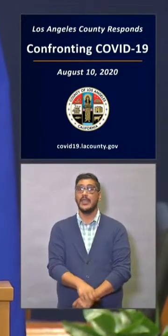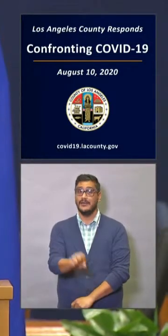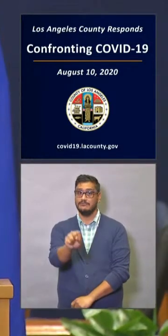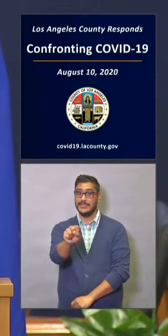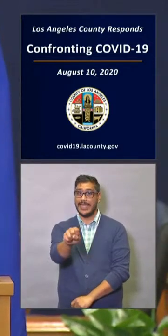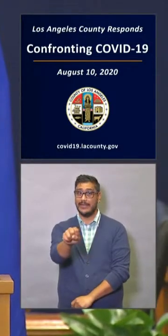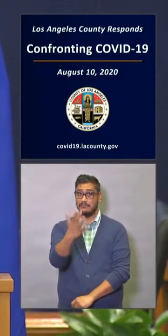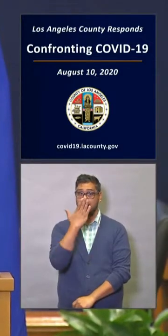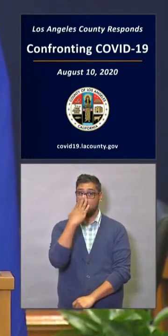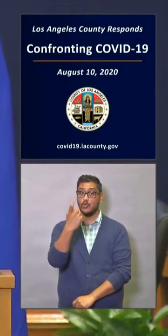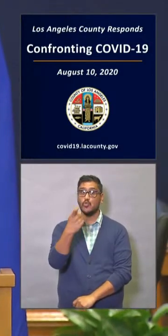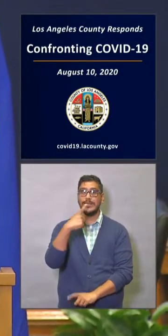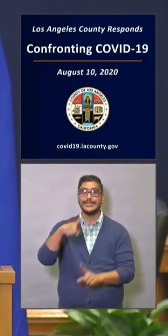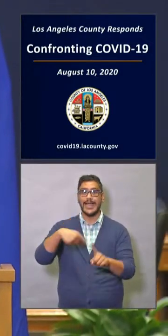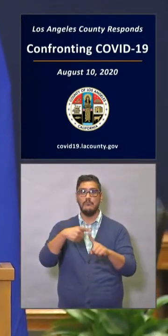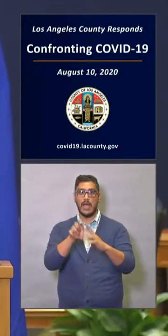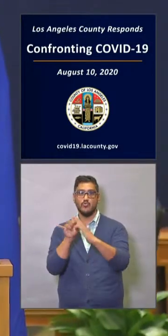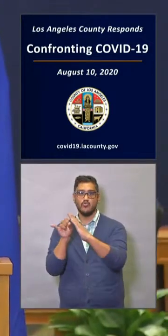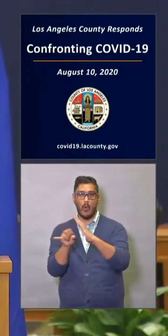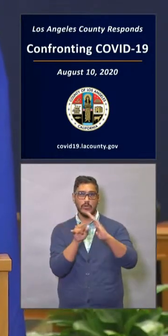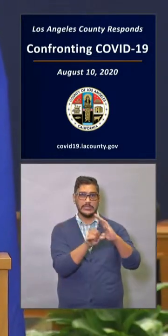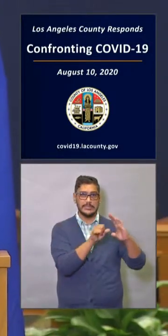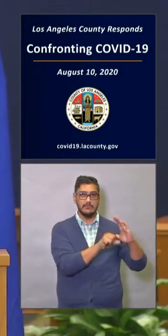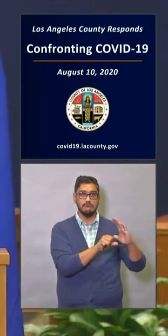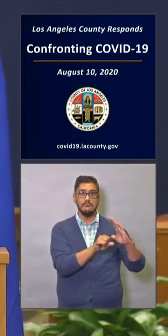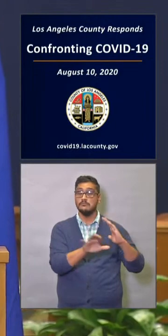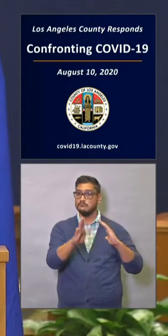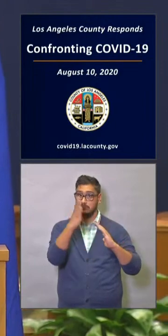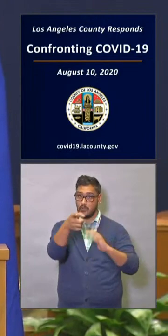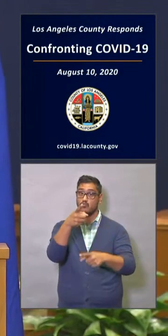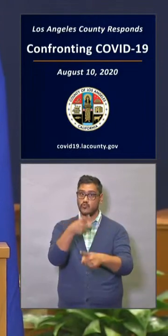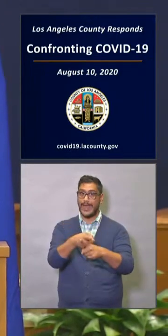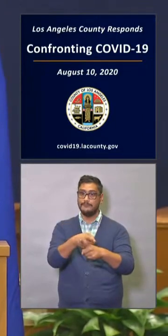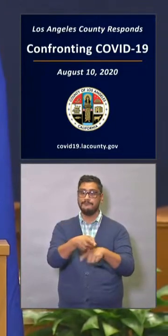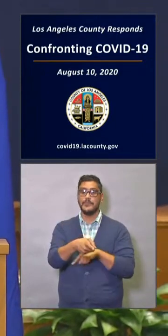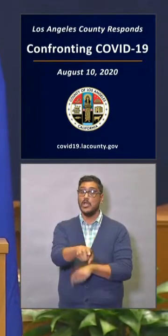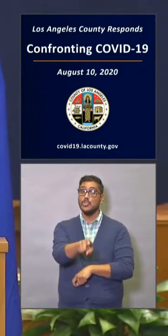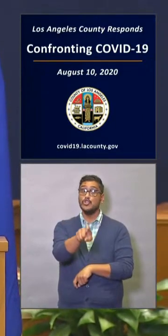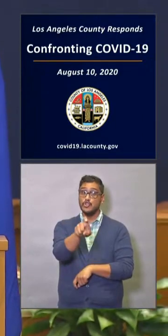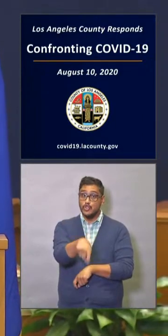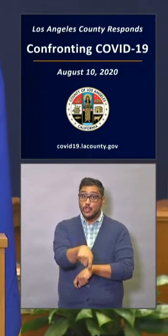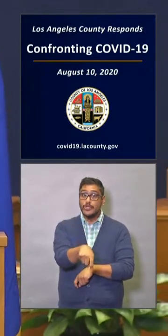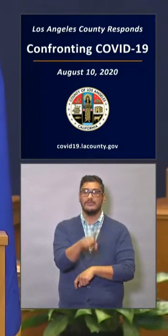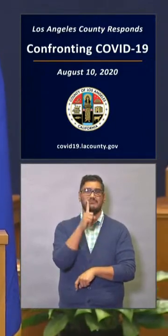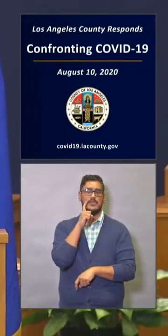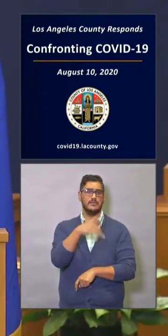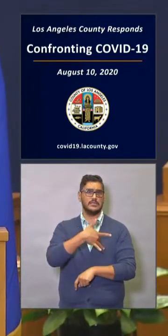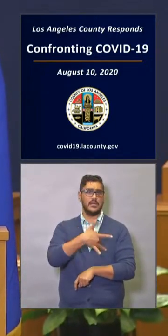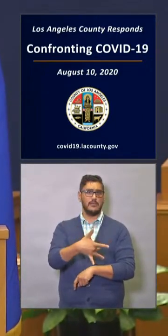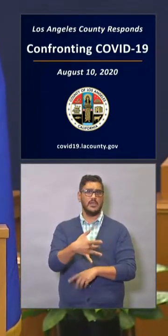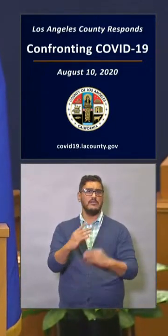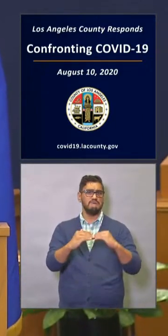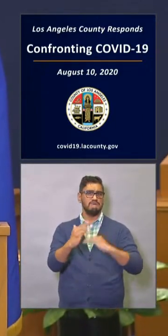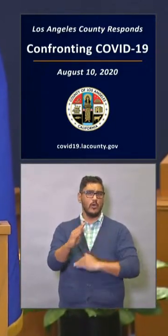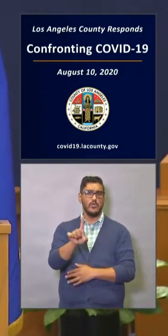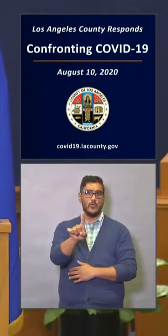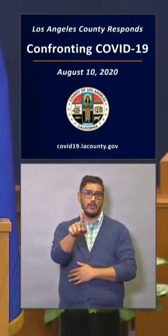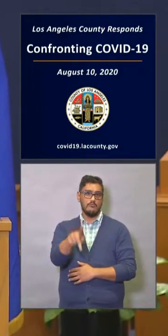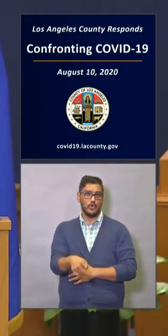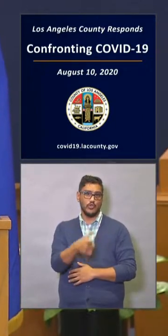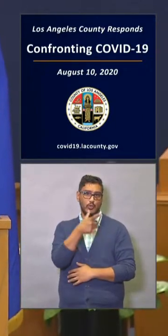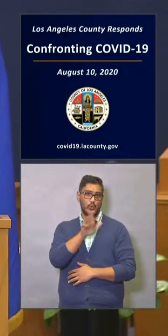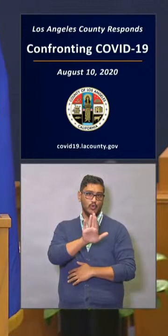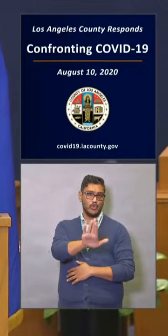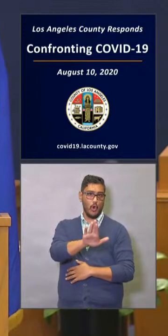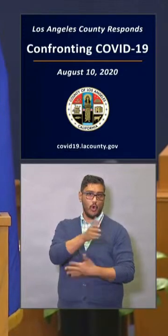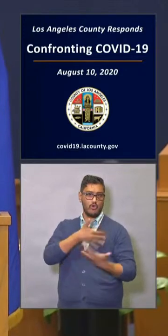Yeah, it's such a good question about the quarantine orders, and you're absolutely right, Claudia. Like, there should be, because there's usually more than one person who's your close